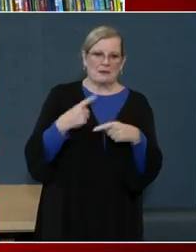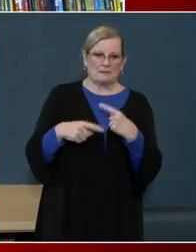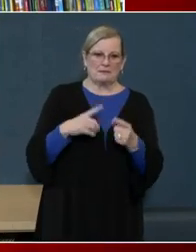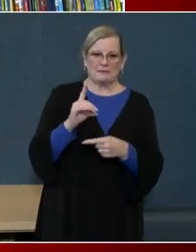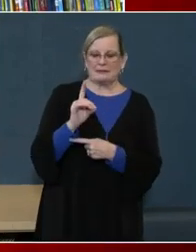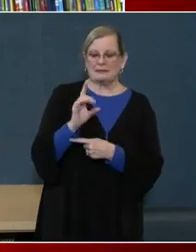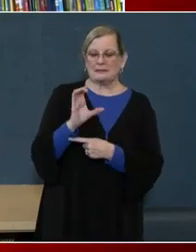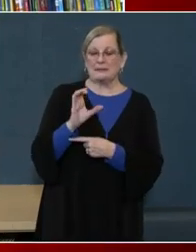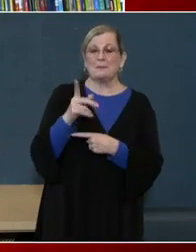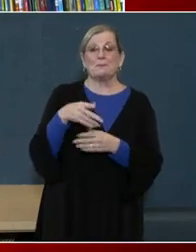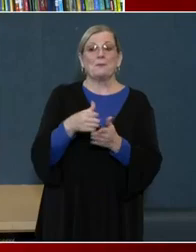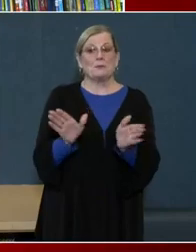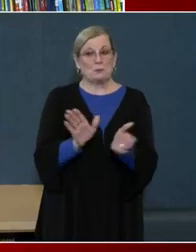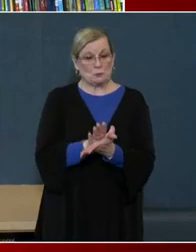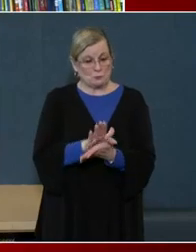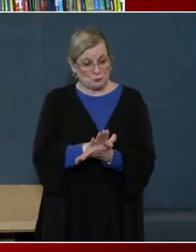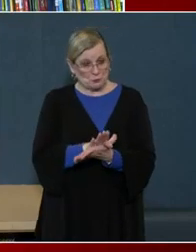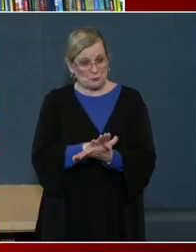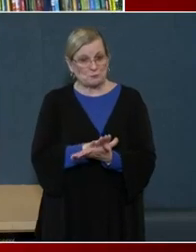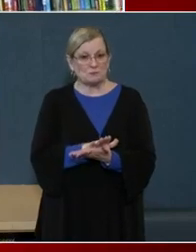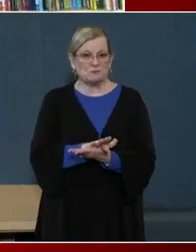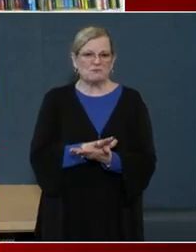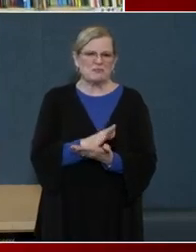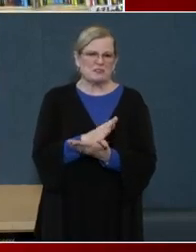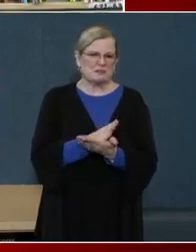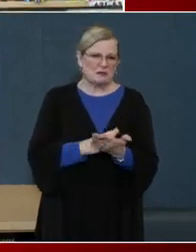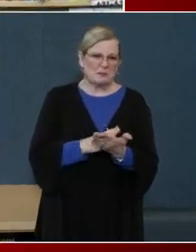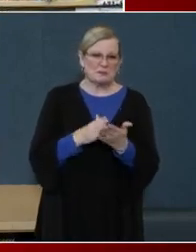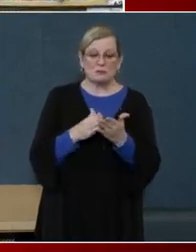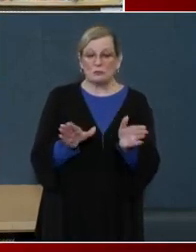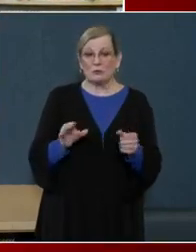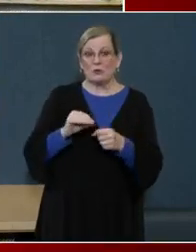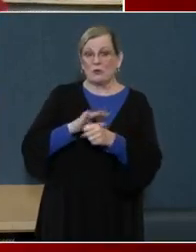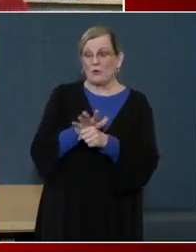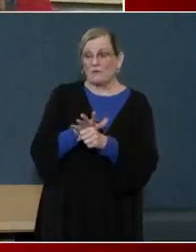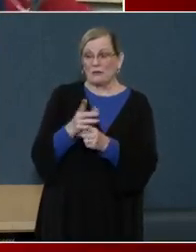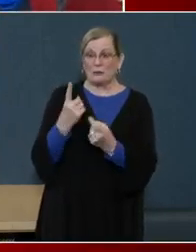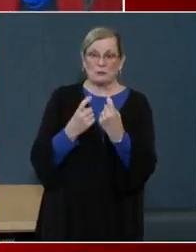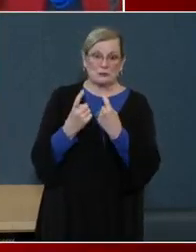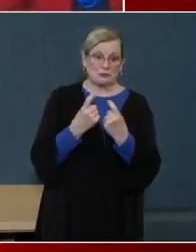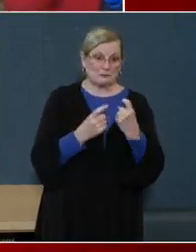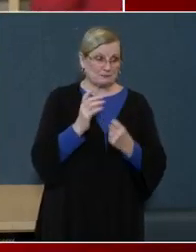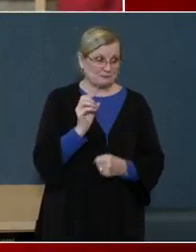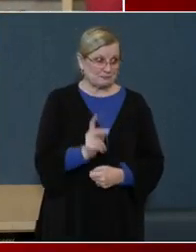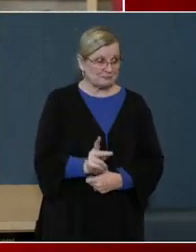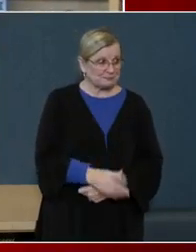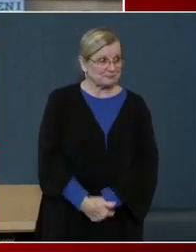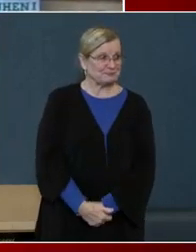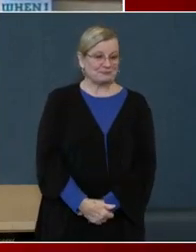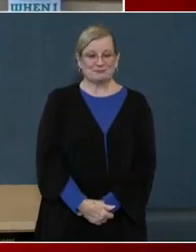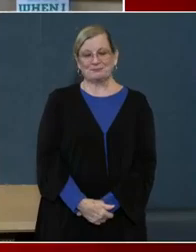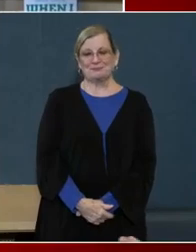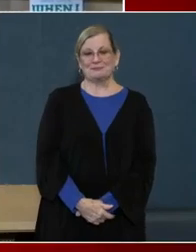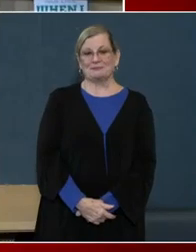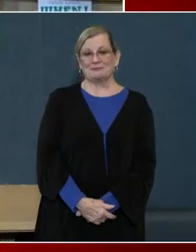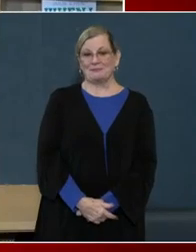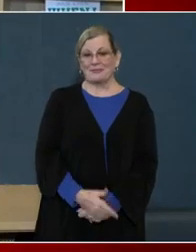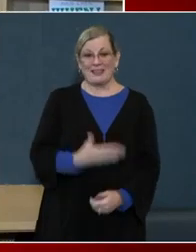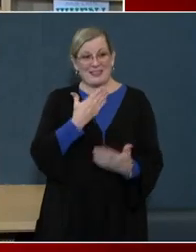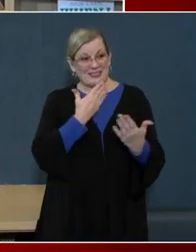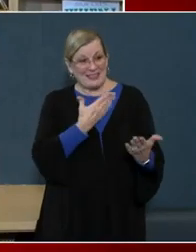general and specific COVID-related questions. Mr. Chairman. Thank you, Mayor Bowser, and good morning to